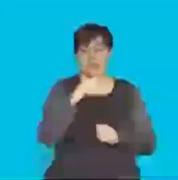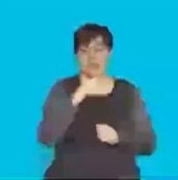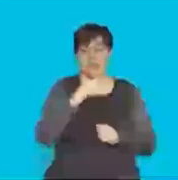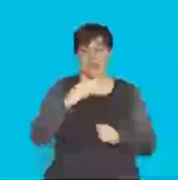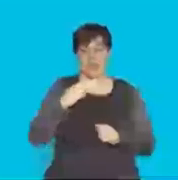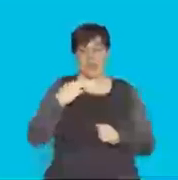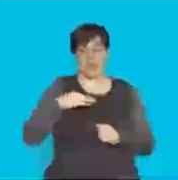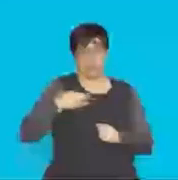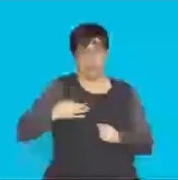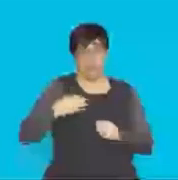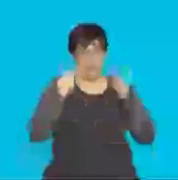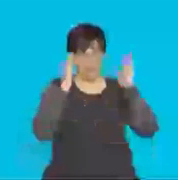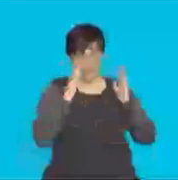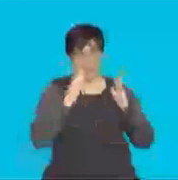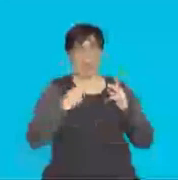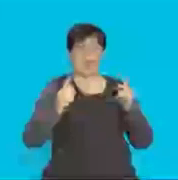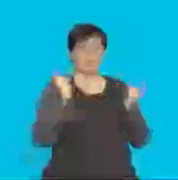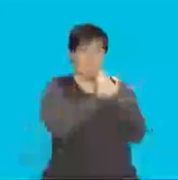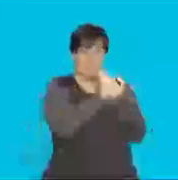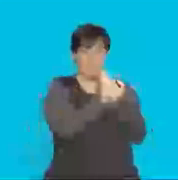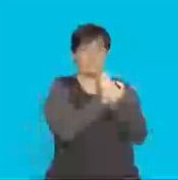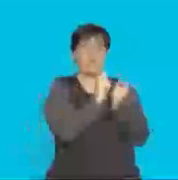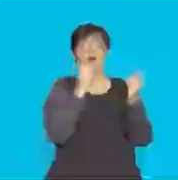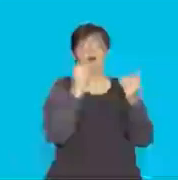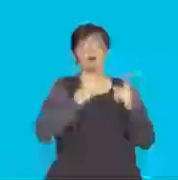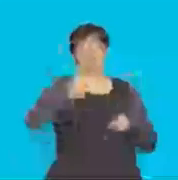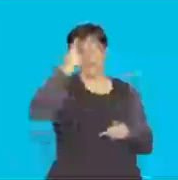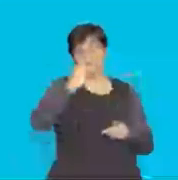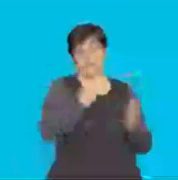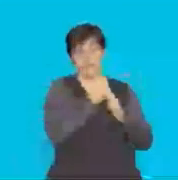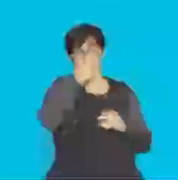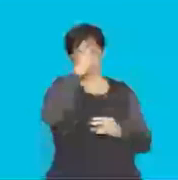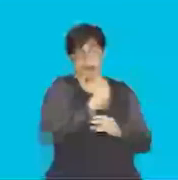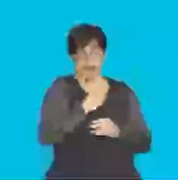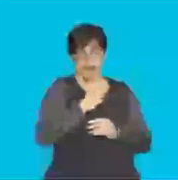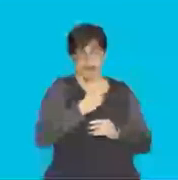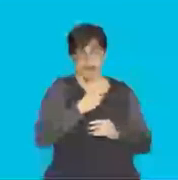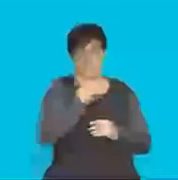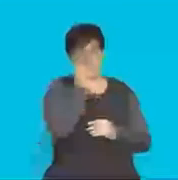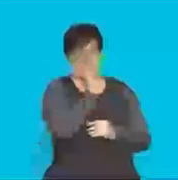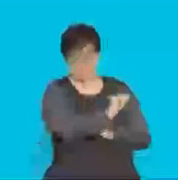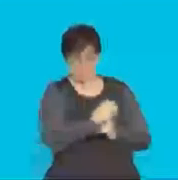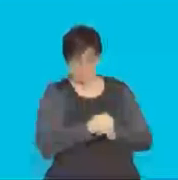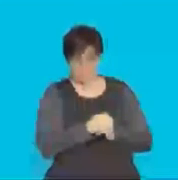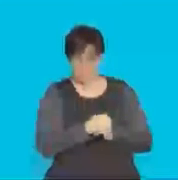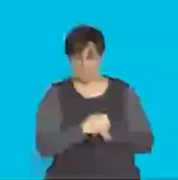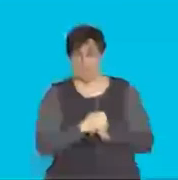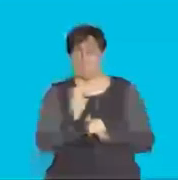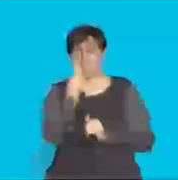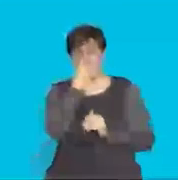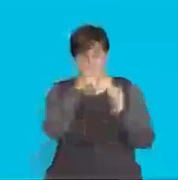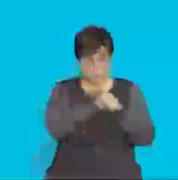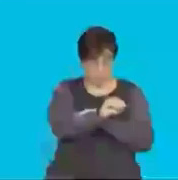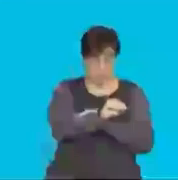twice with the same black stallion. She produces a white foal on the first